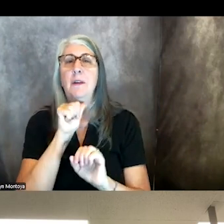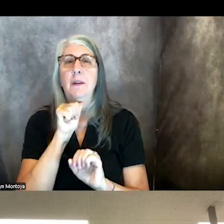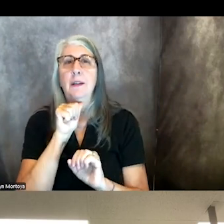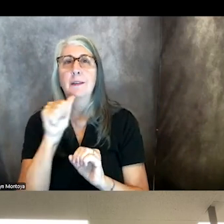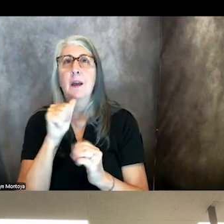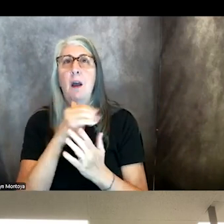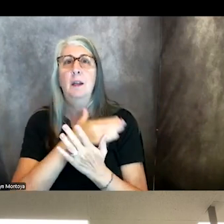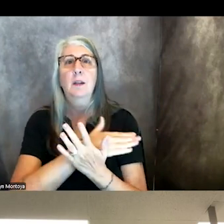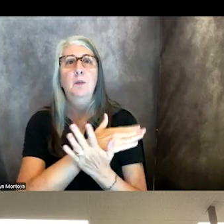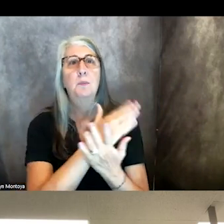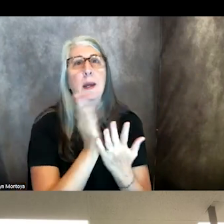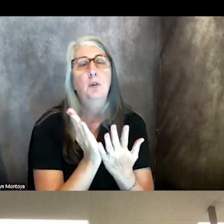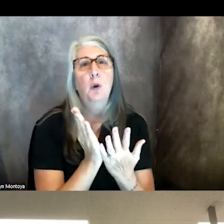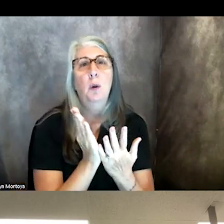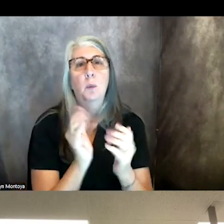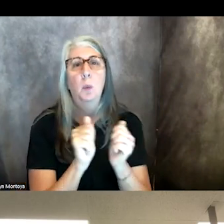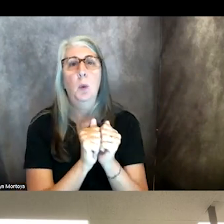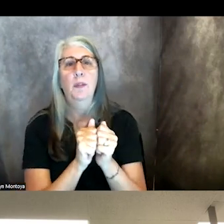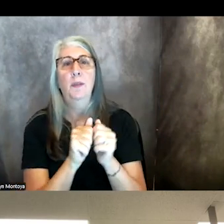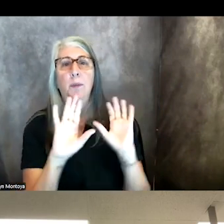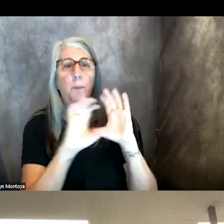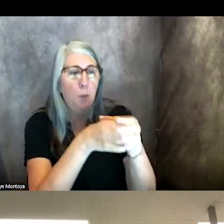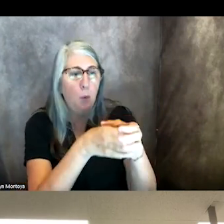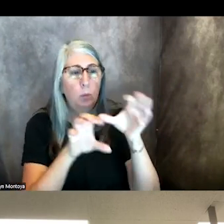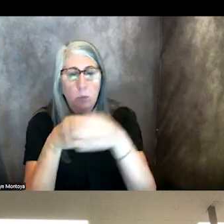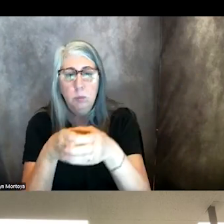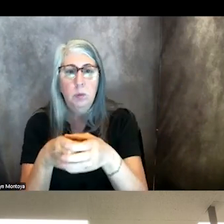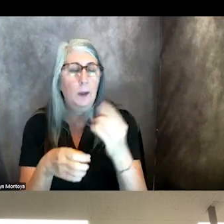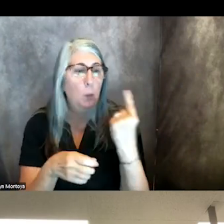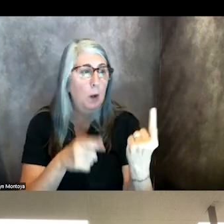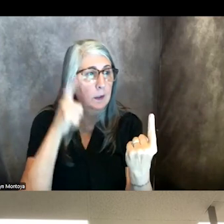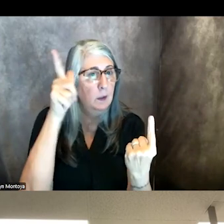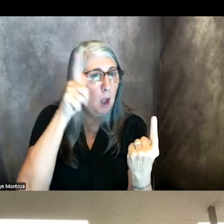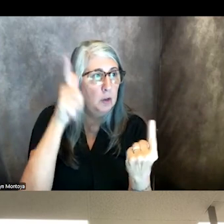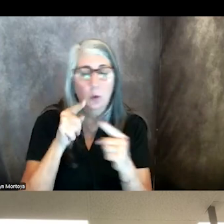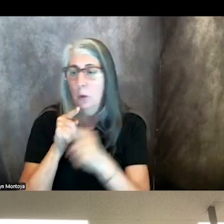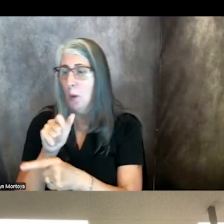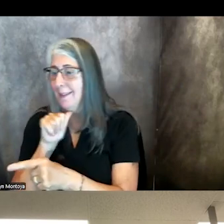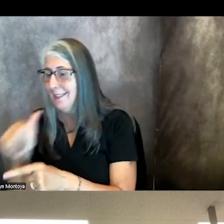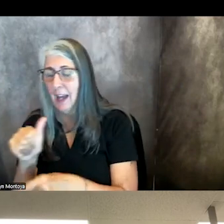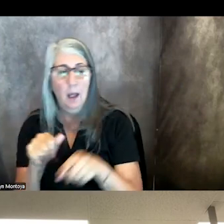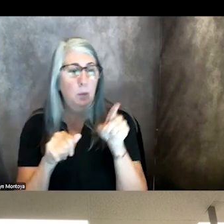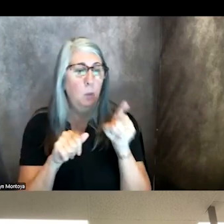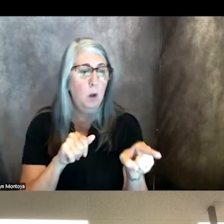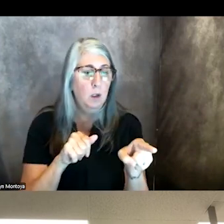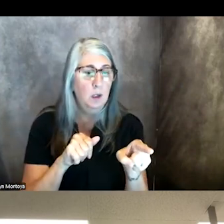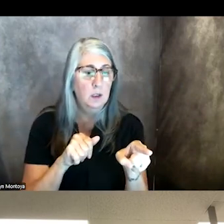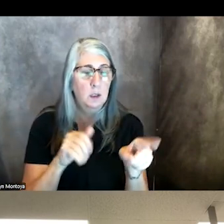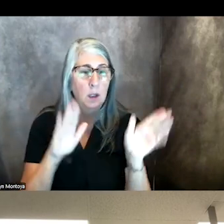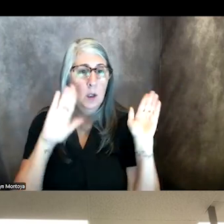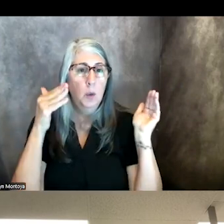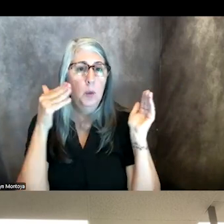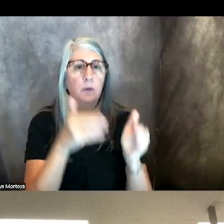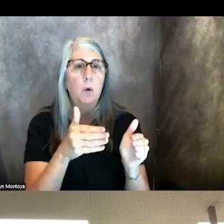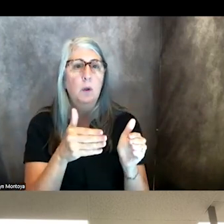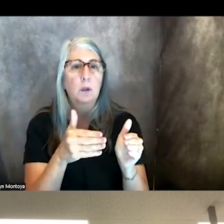with polarizing ends where one is logical and the other illogical, or one where we focus solely